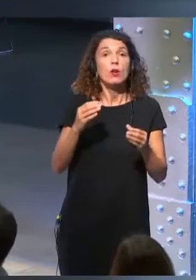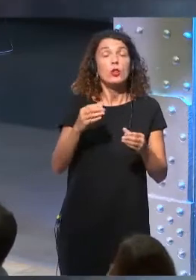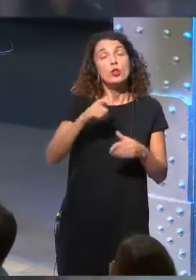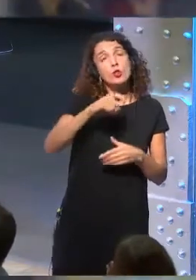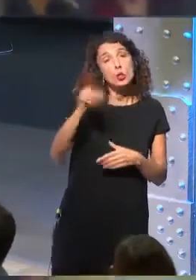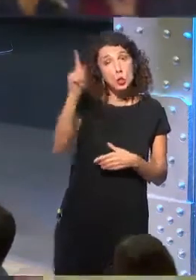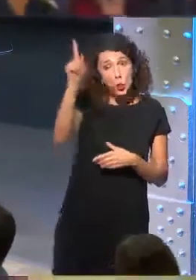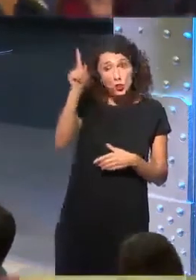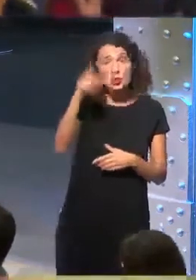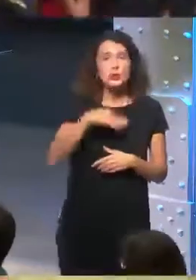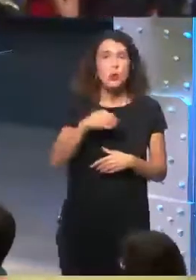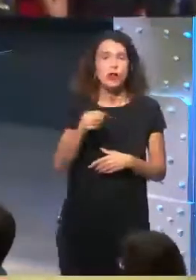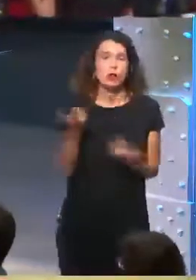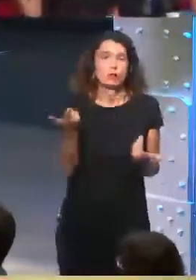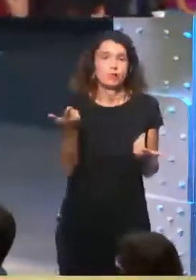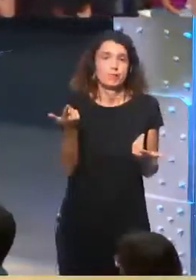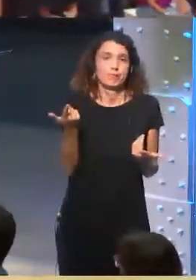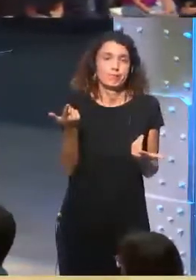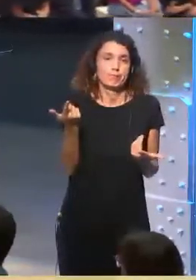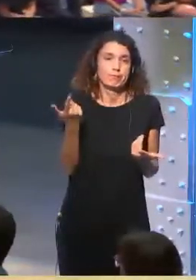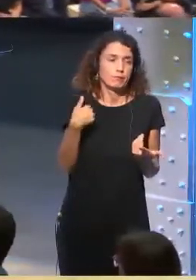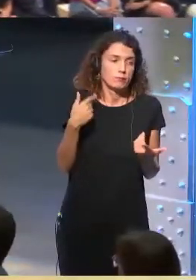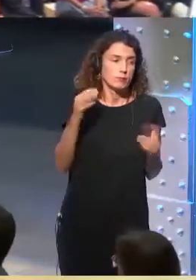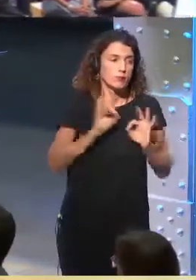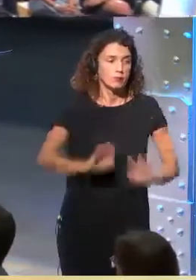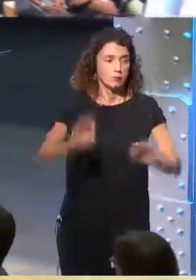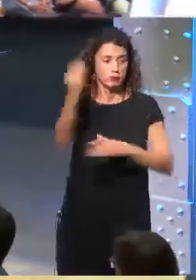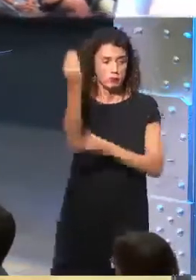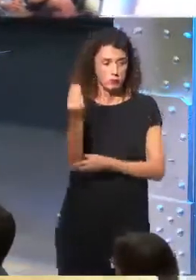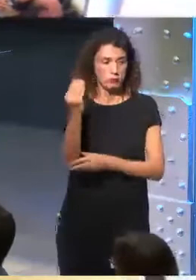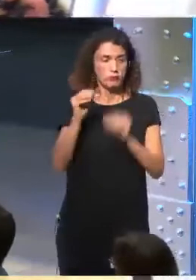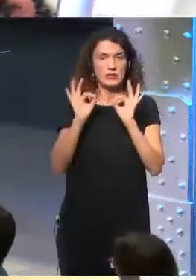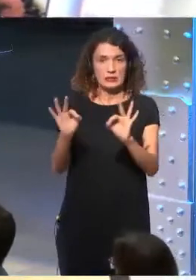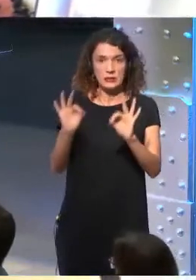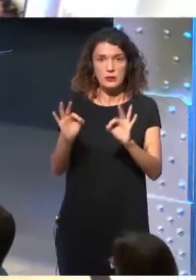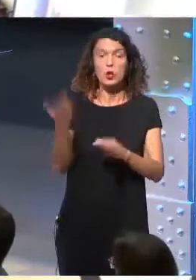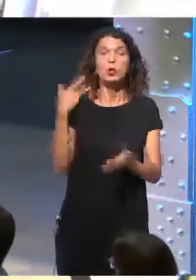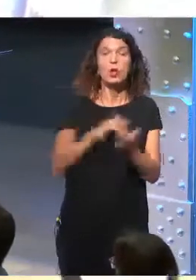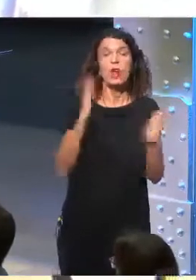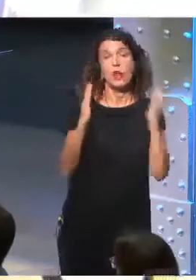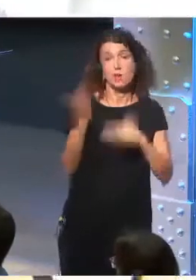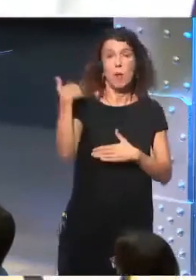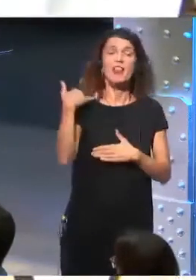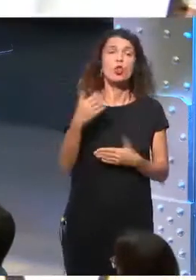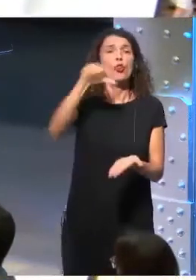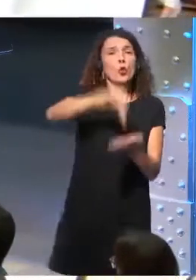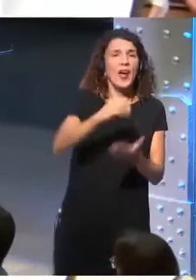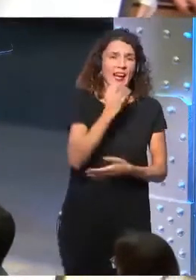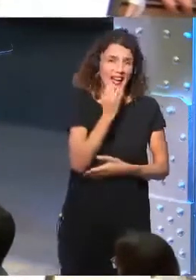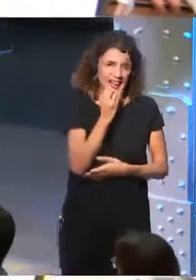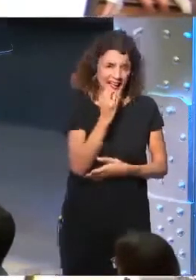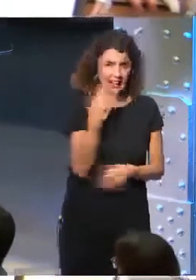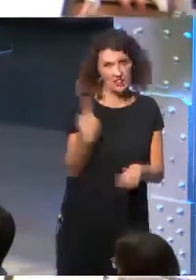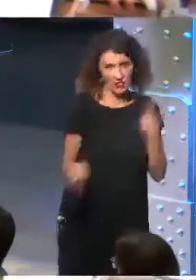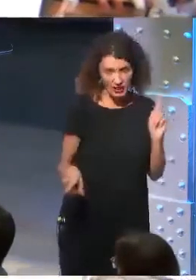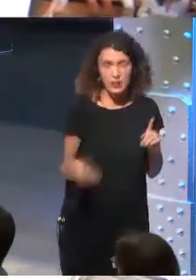gods, where gods are not a topic anymore, as had happened during the